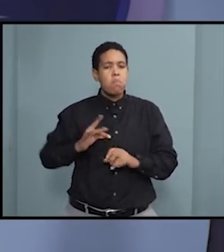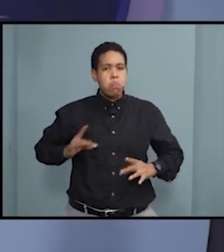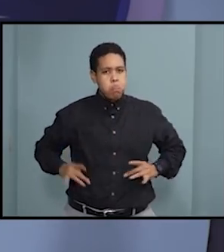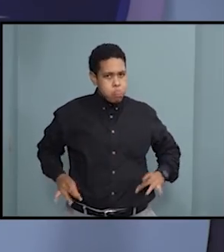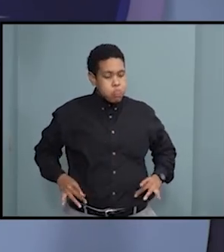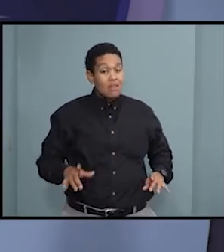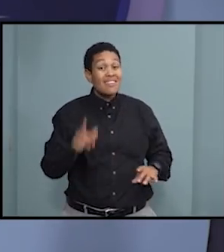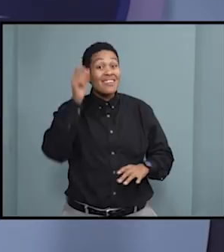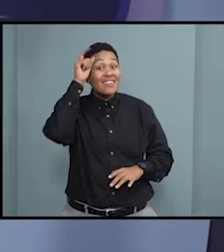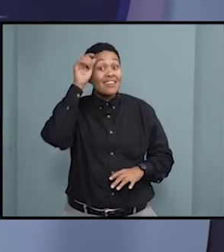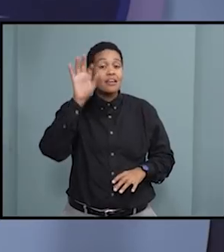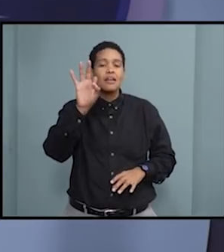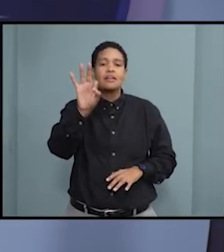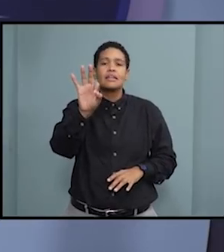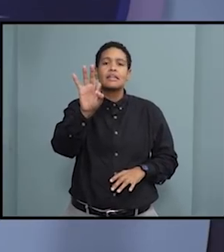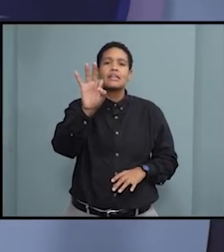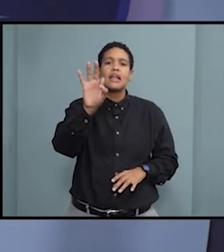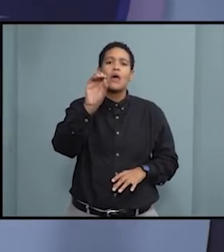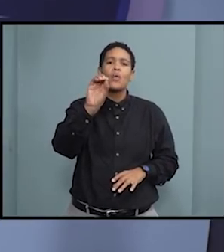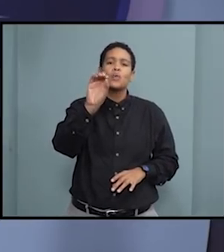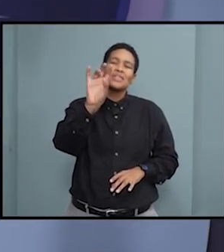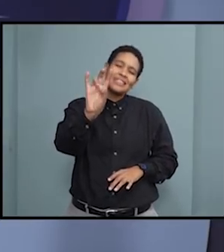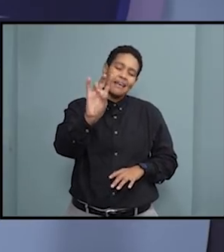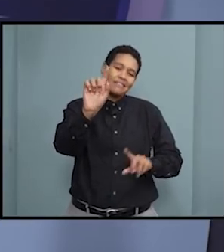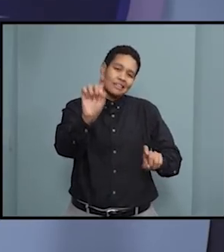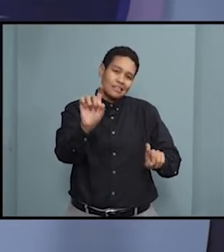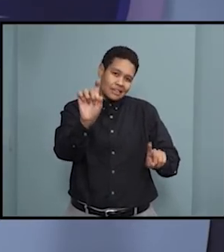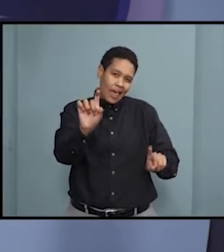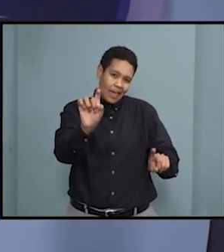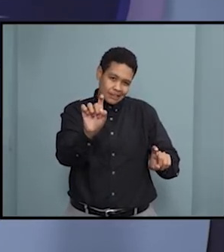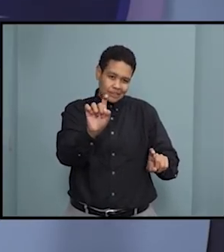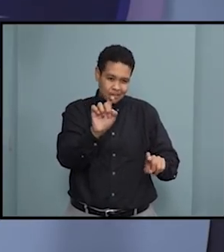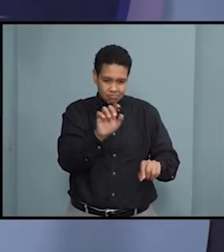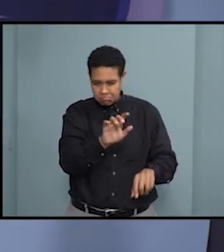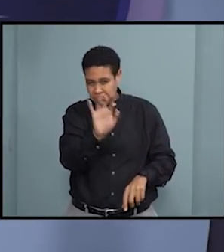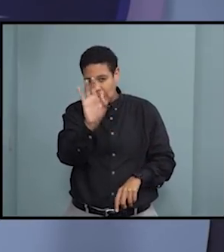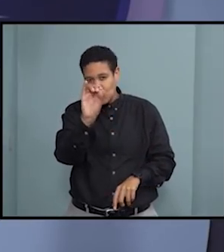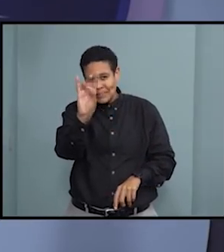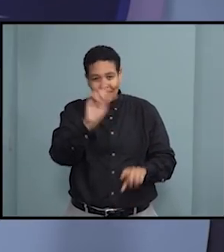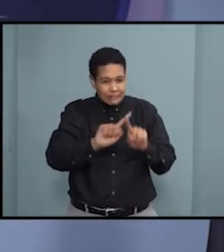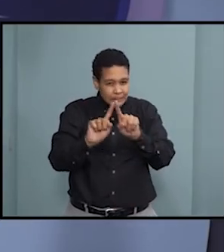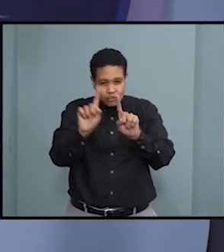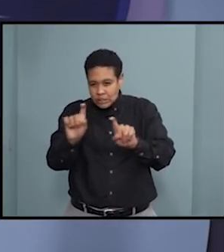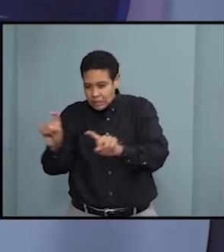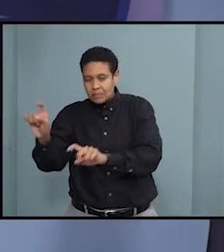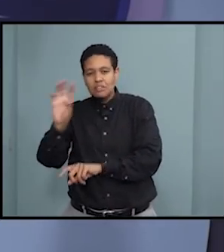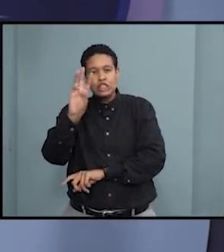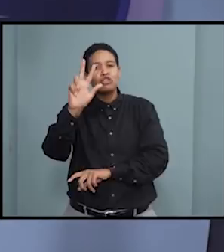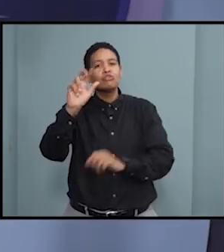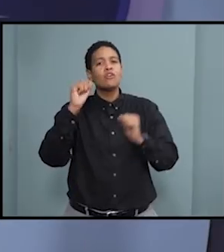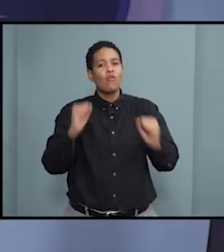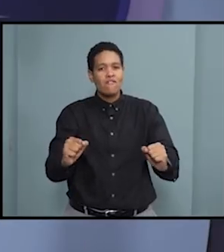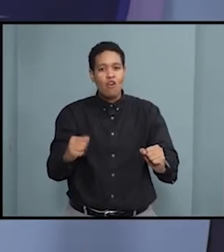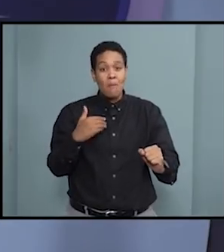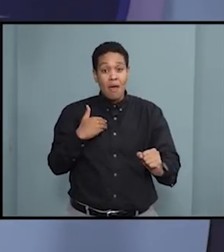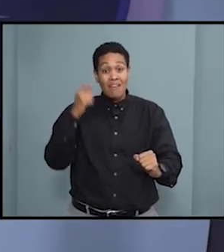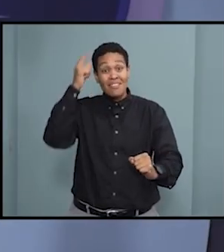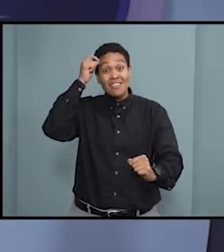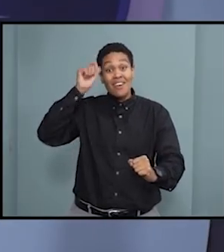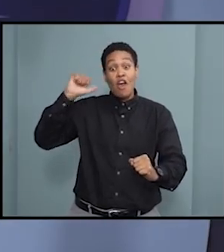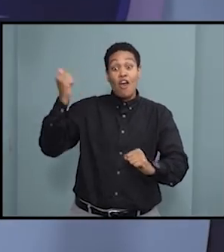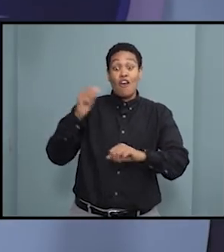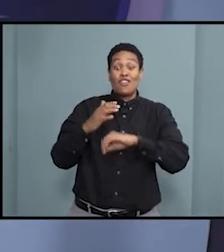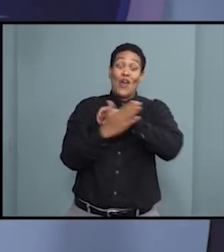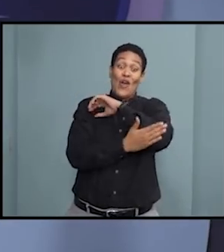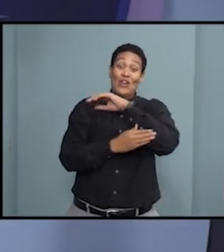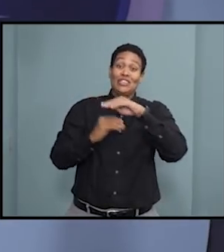of 907 tests conducted. And relative to other countries in the